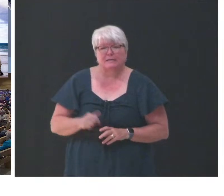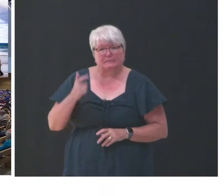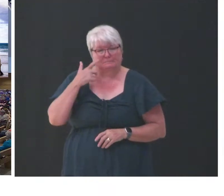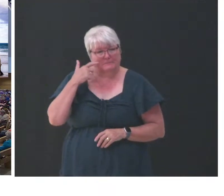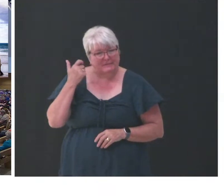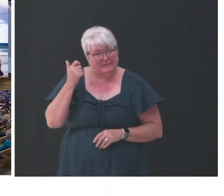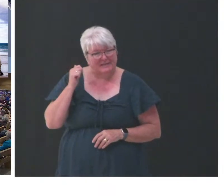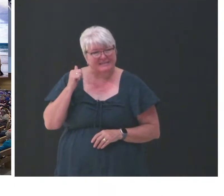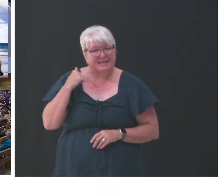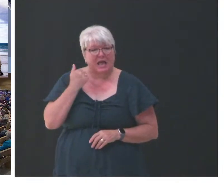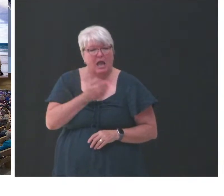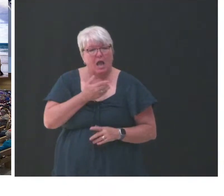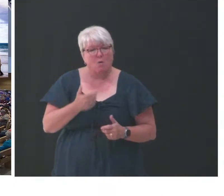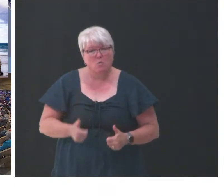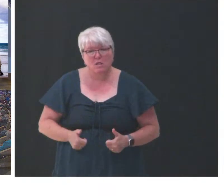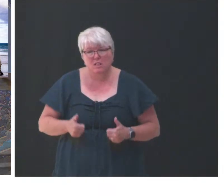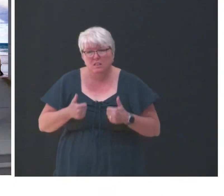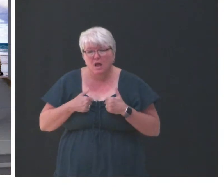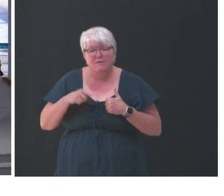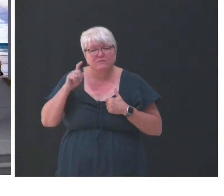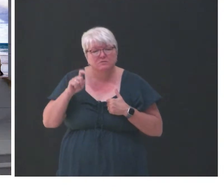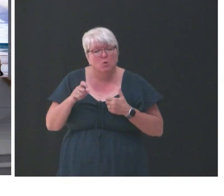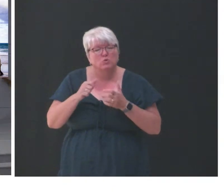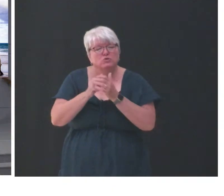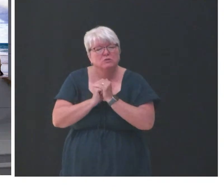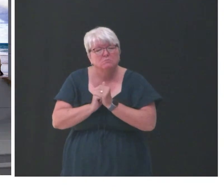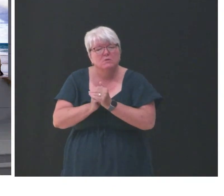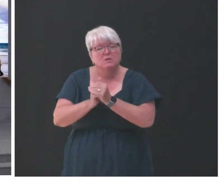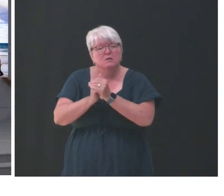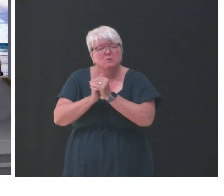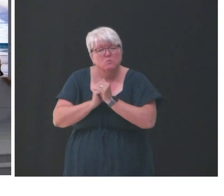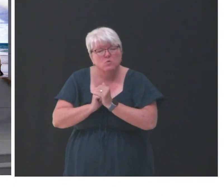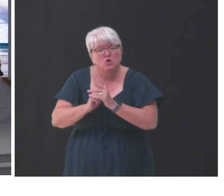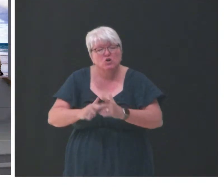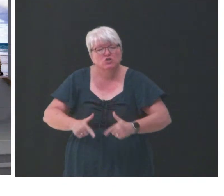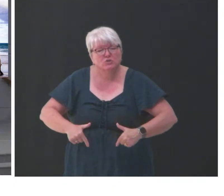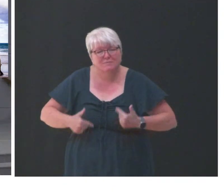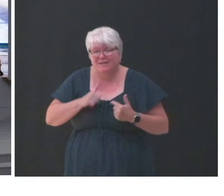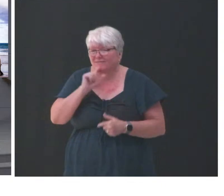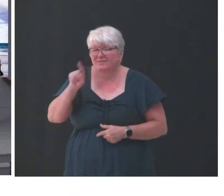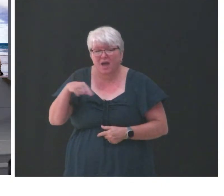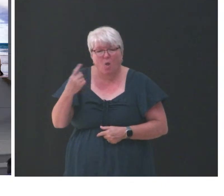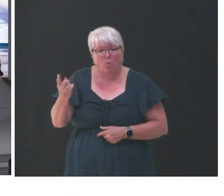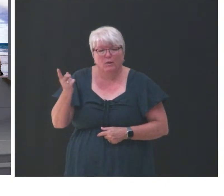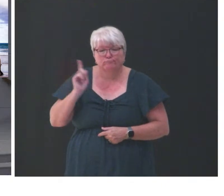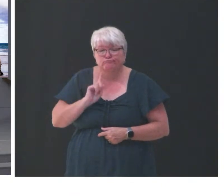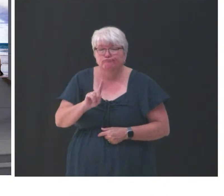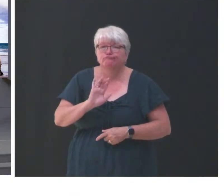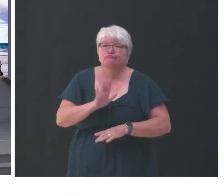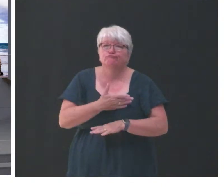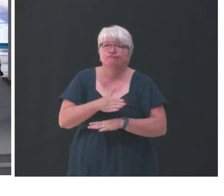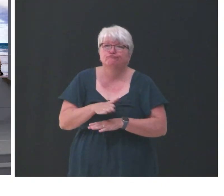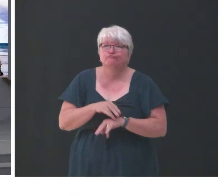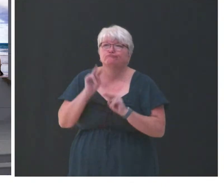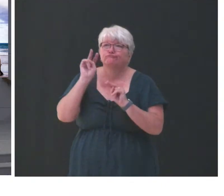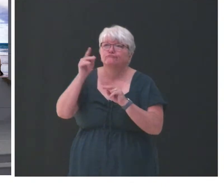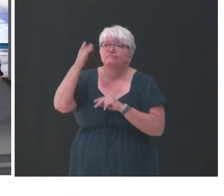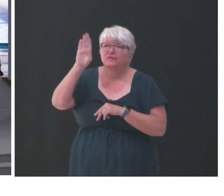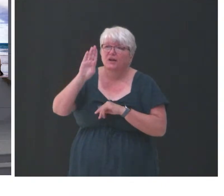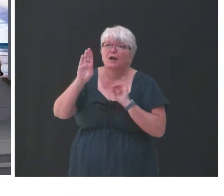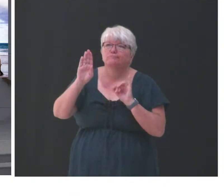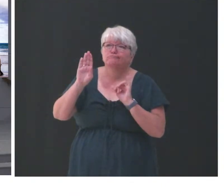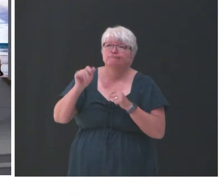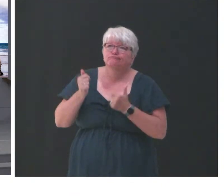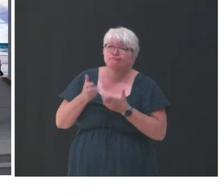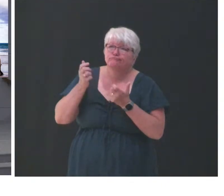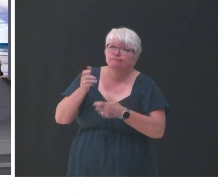Because our lives are supposed to be worship lives, and not just coming and seeing God as someone to sing some